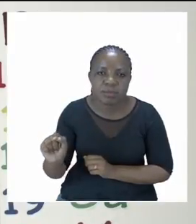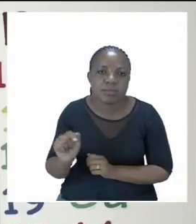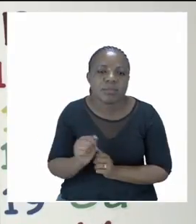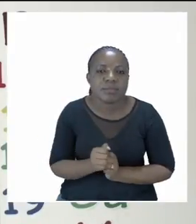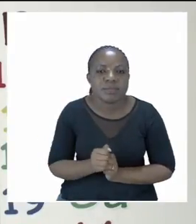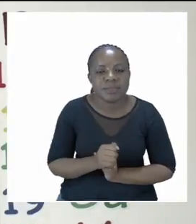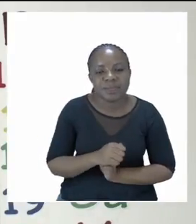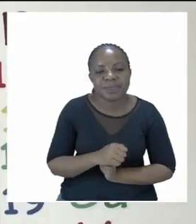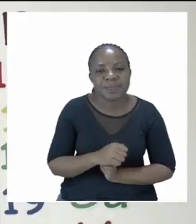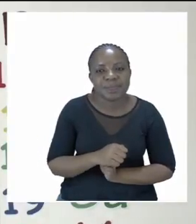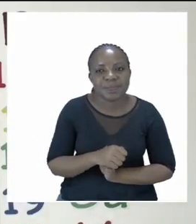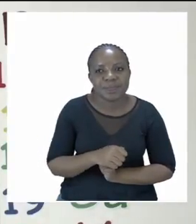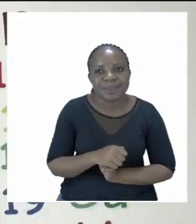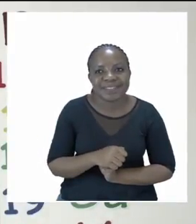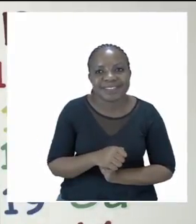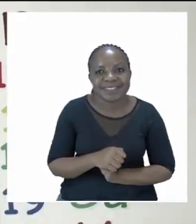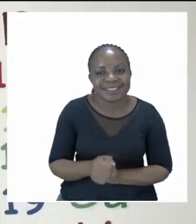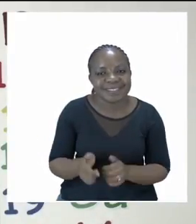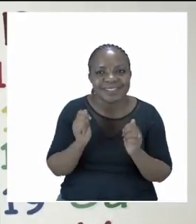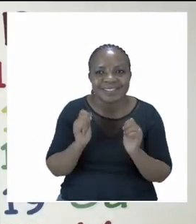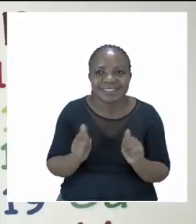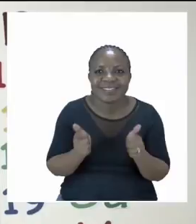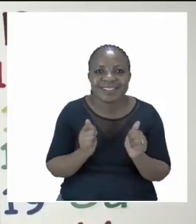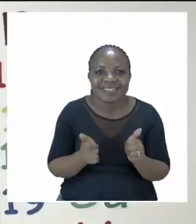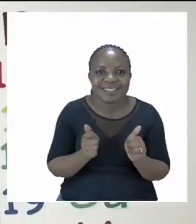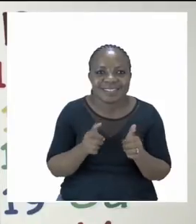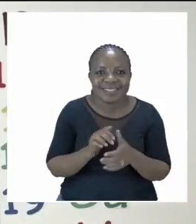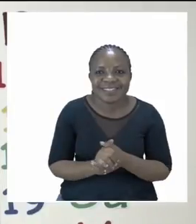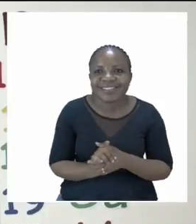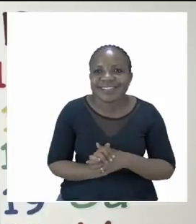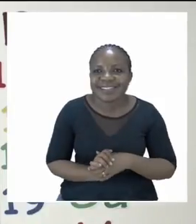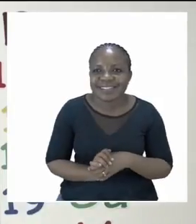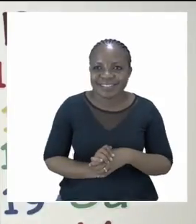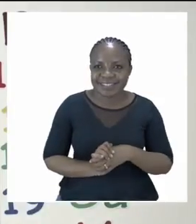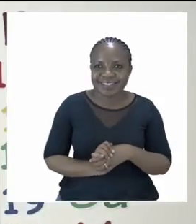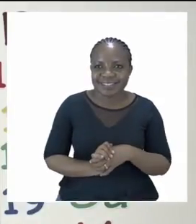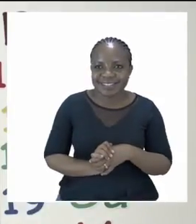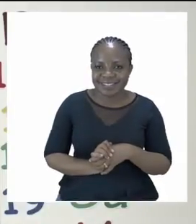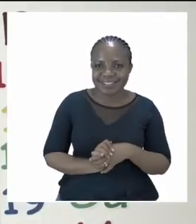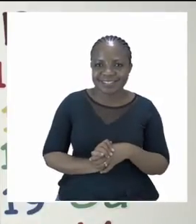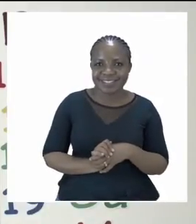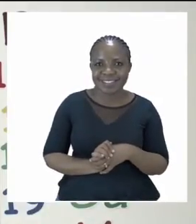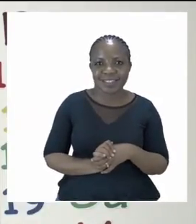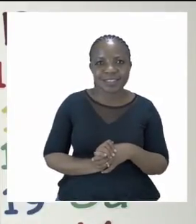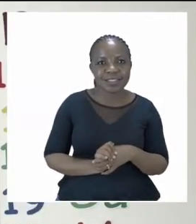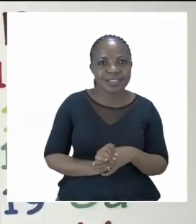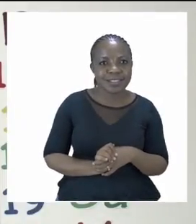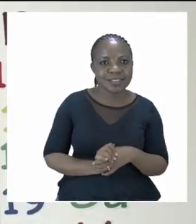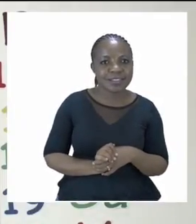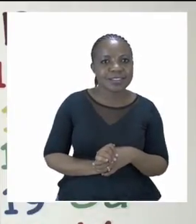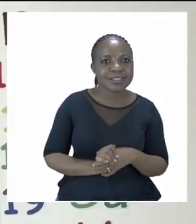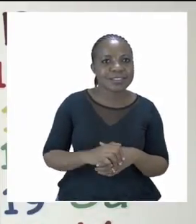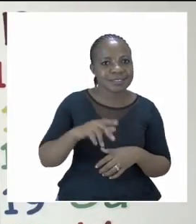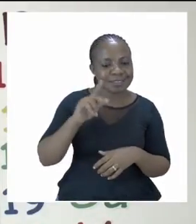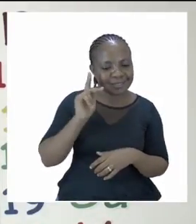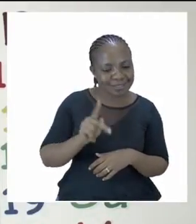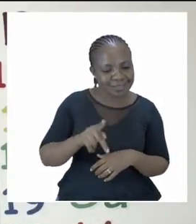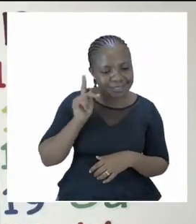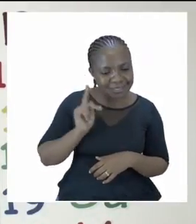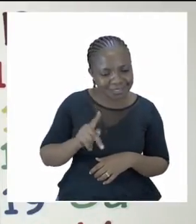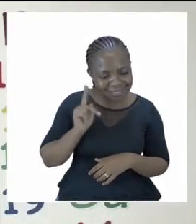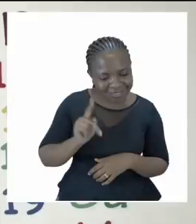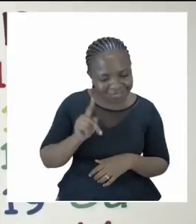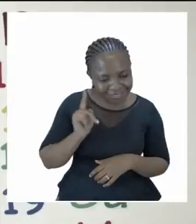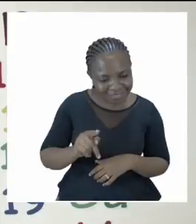across. Very good. Now let's try for the third time